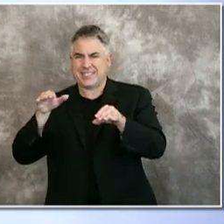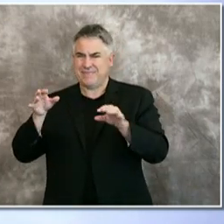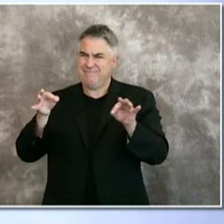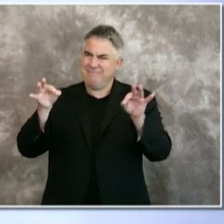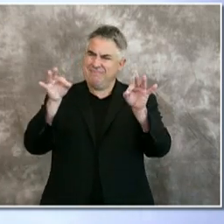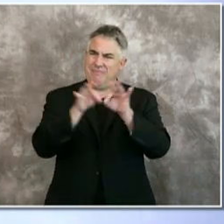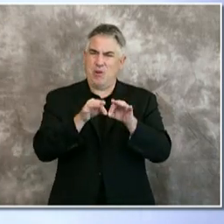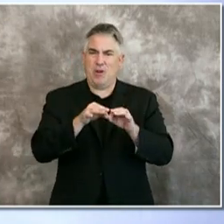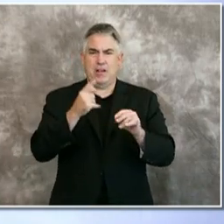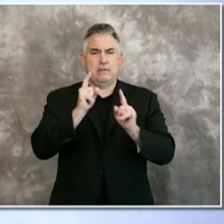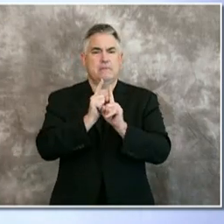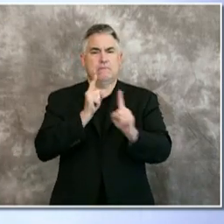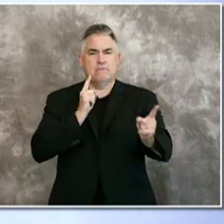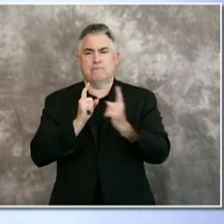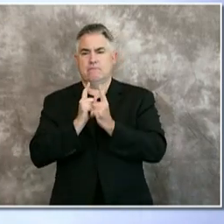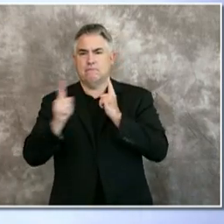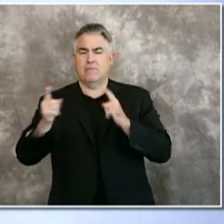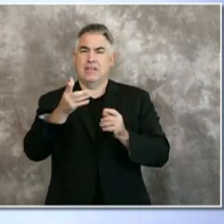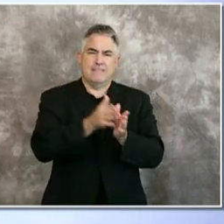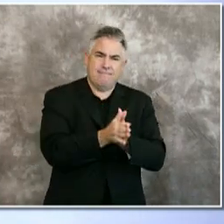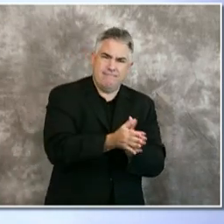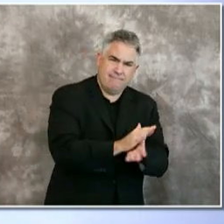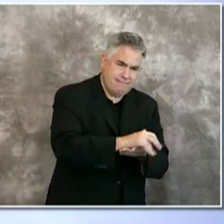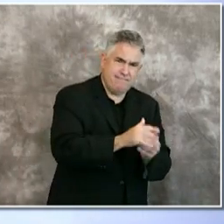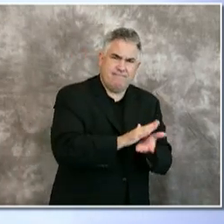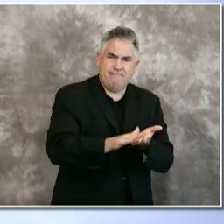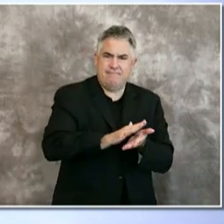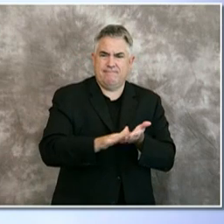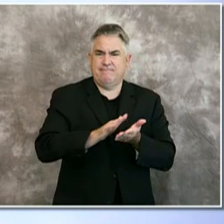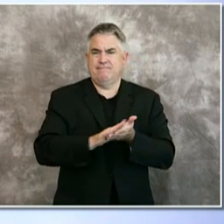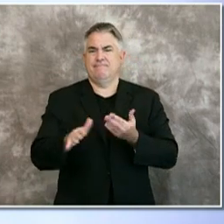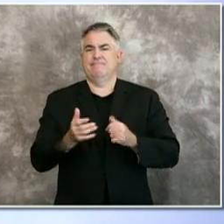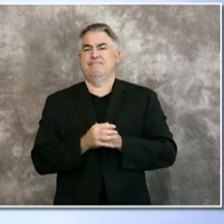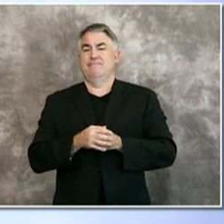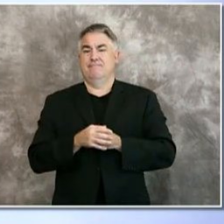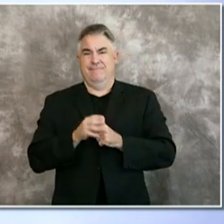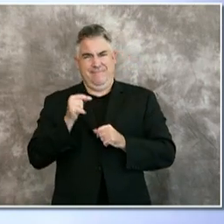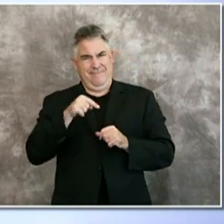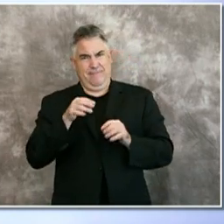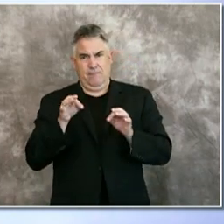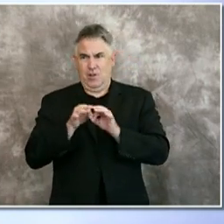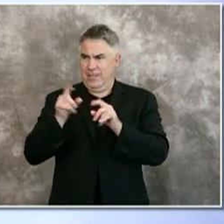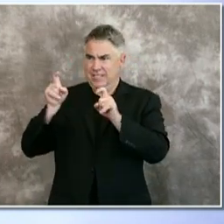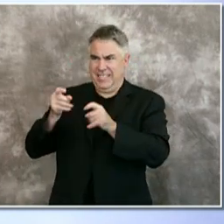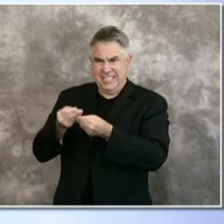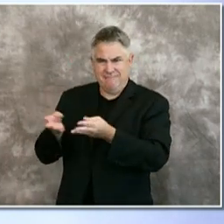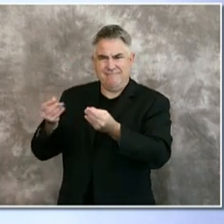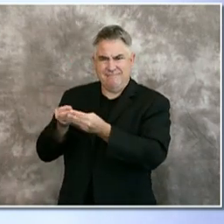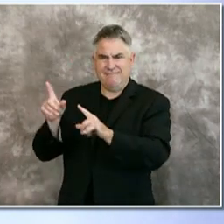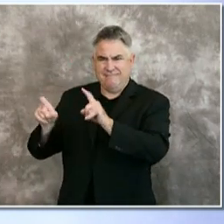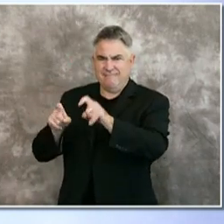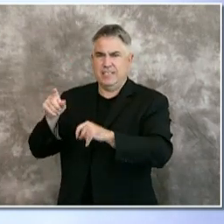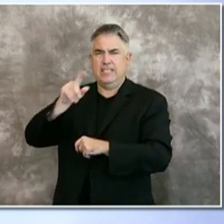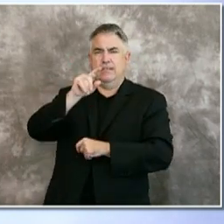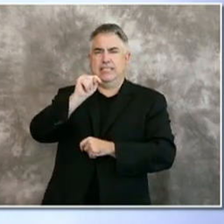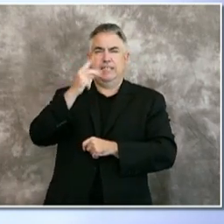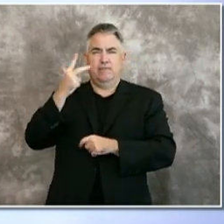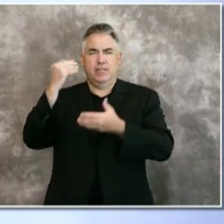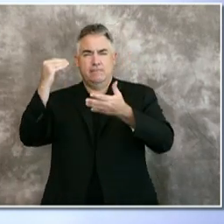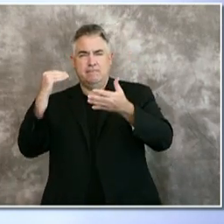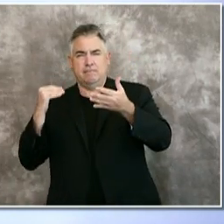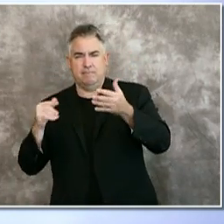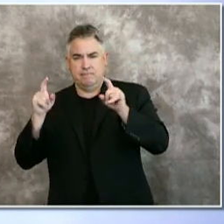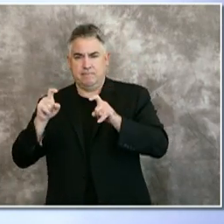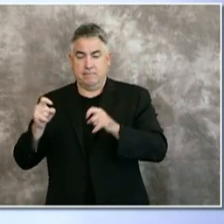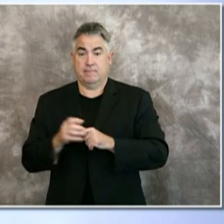distancing, hand washing, and of course the vital testing, tracing, and treatment or isolation strategies. That gave way to June,